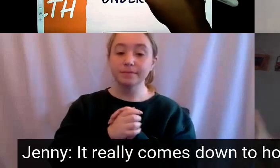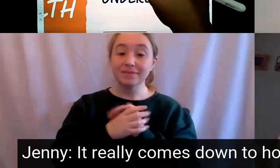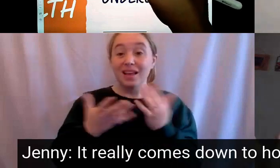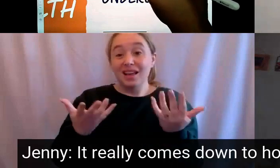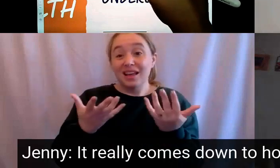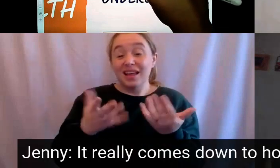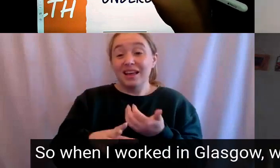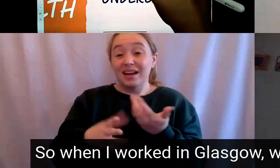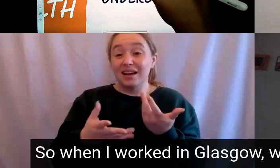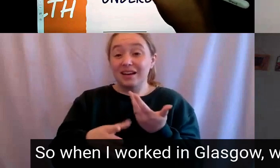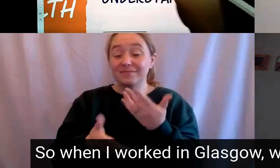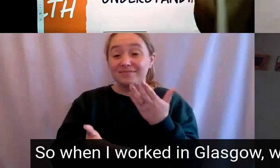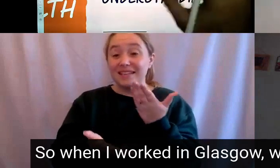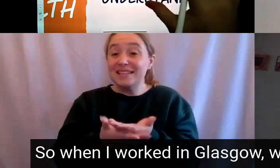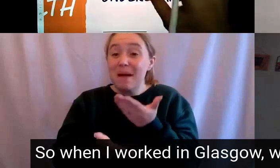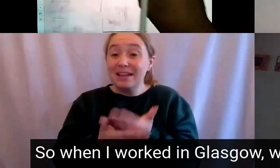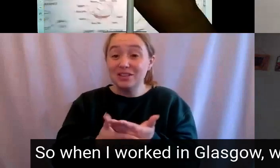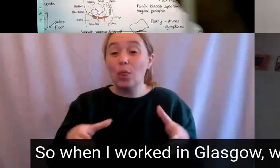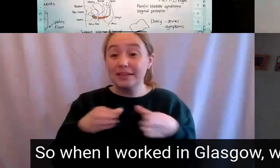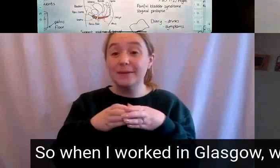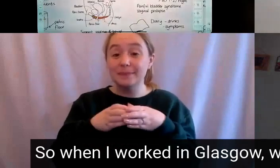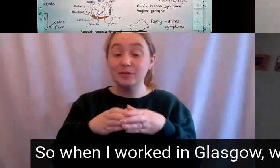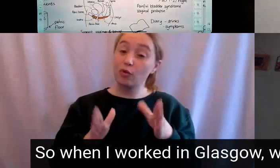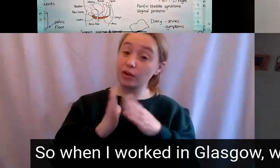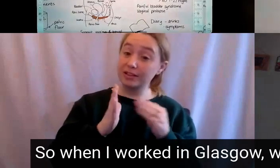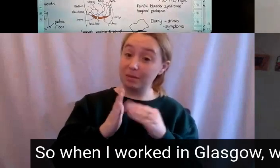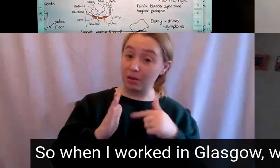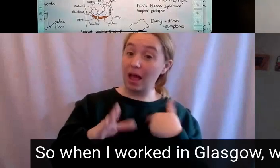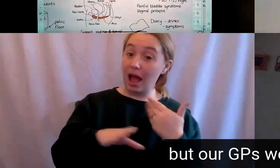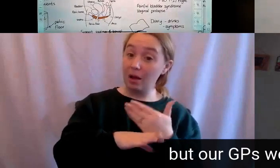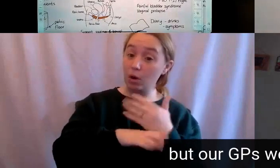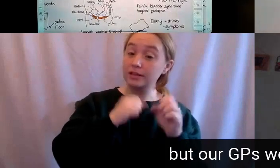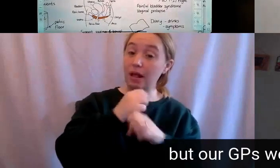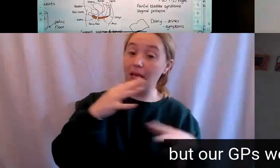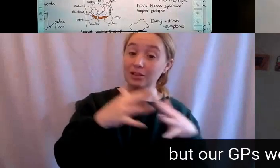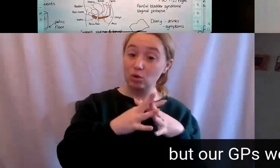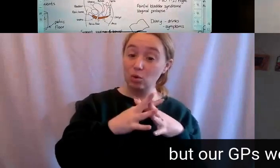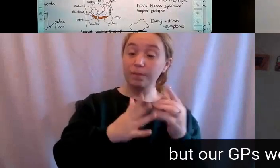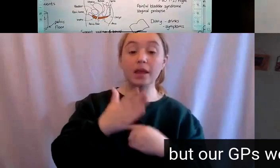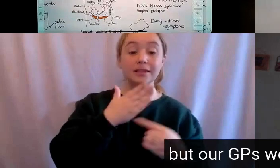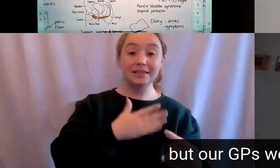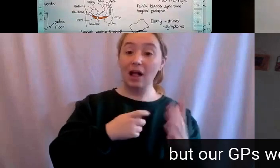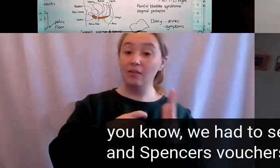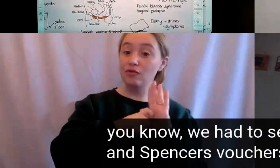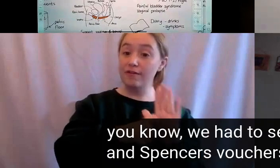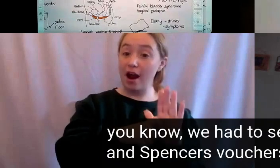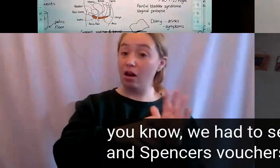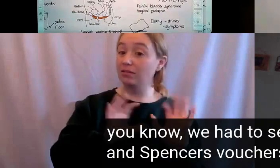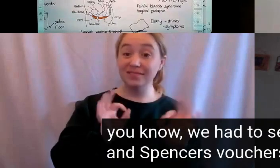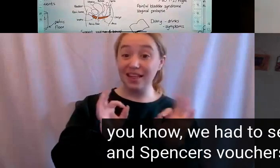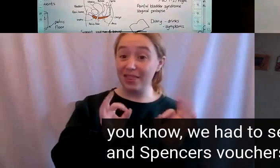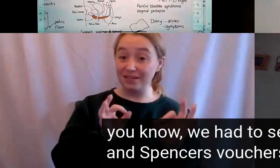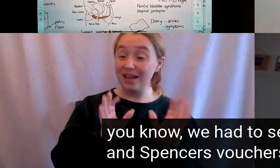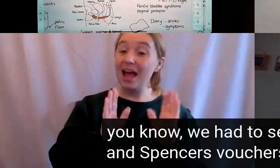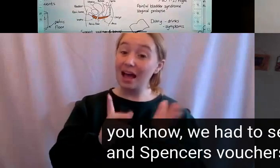set up, really. So when I worked in Glasgow, we didn't have self-referral, but our GPs were our fight. We had to